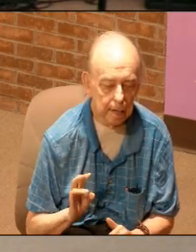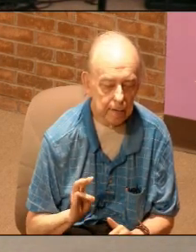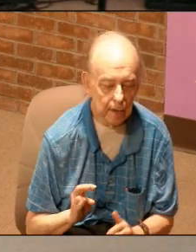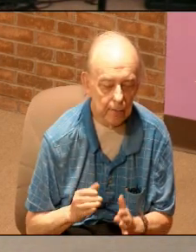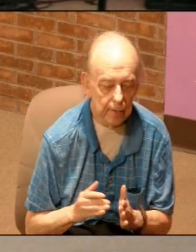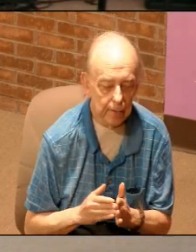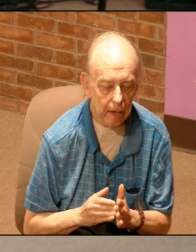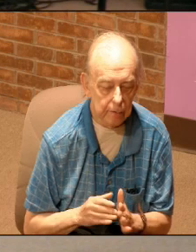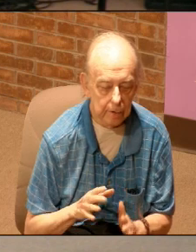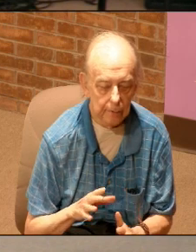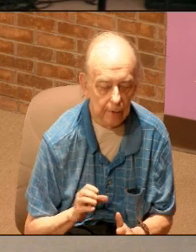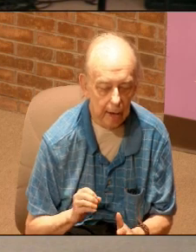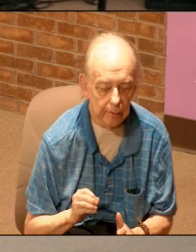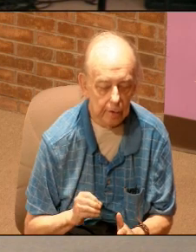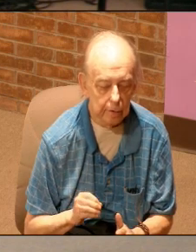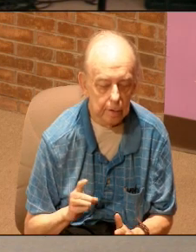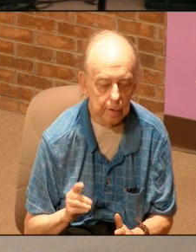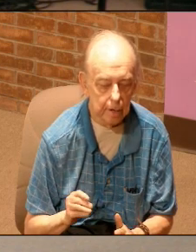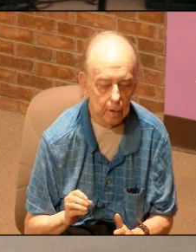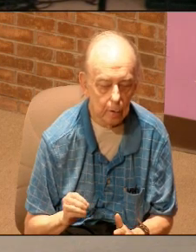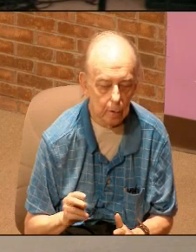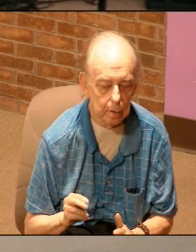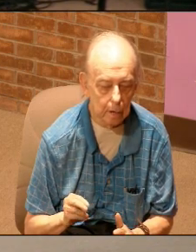dominoes that he set up,